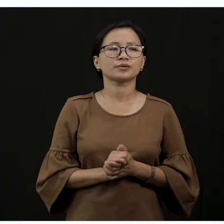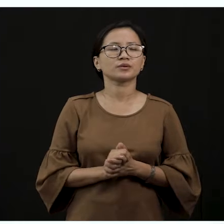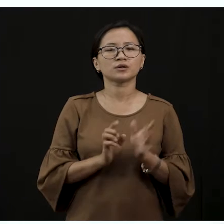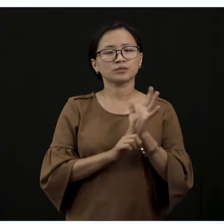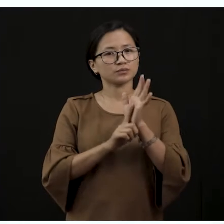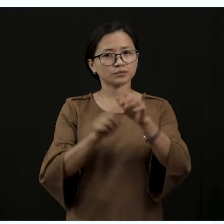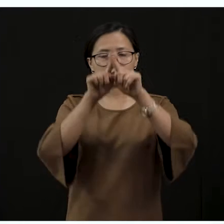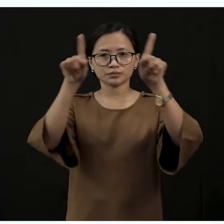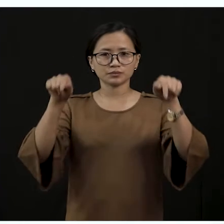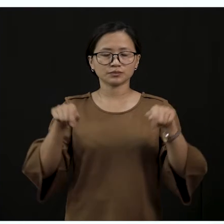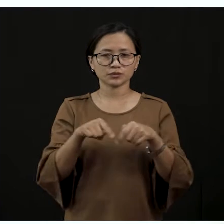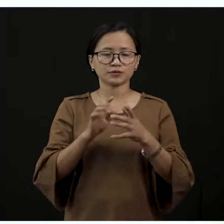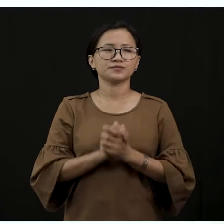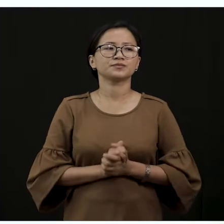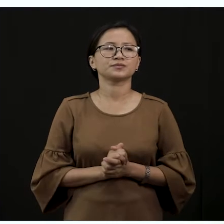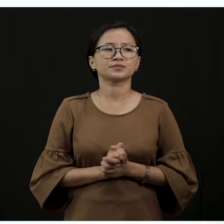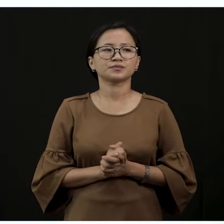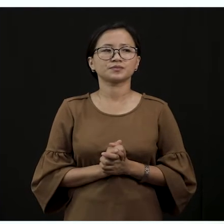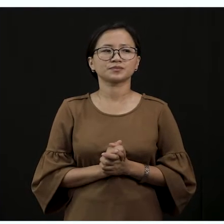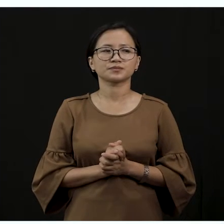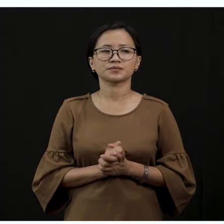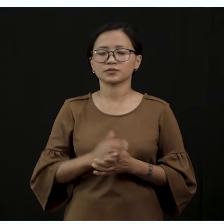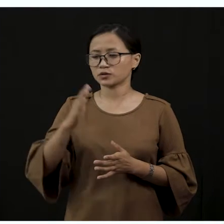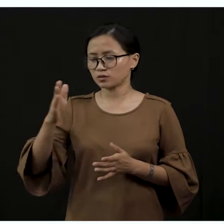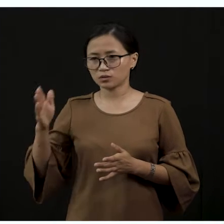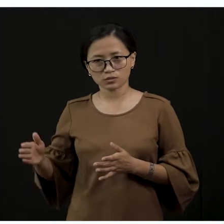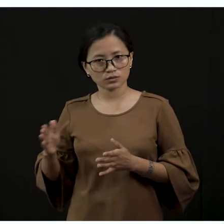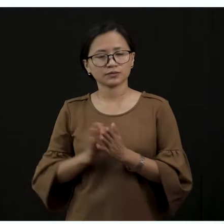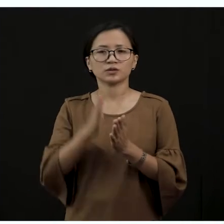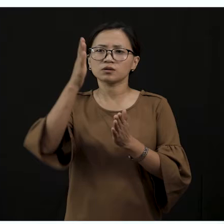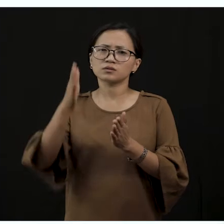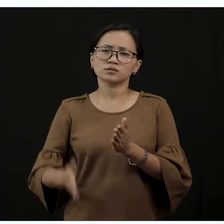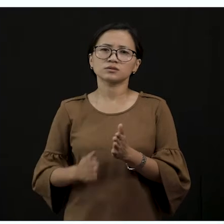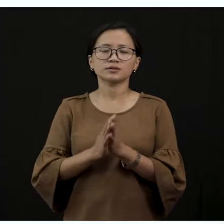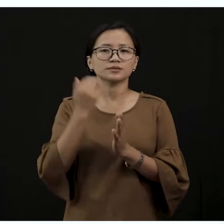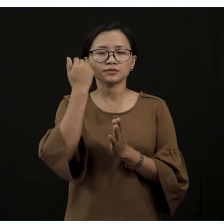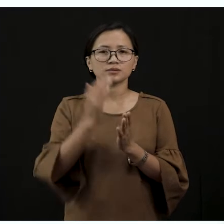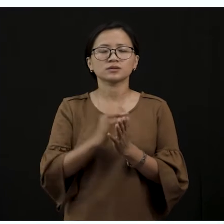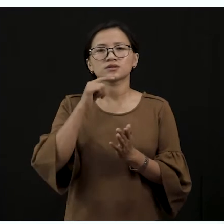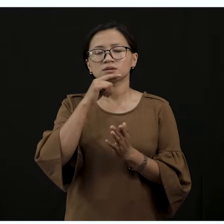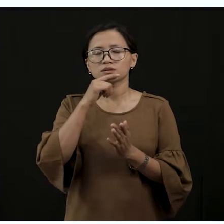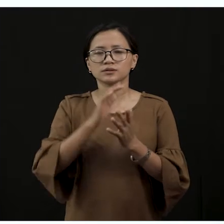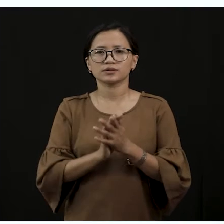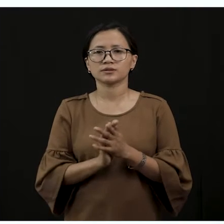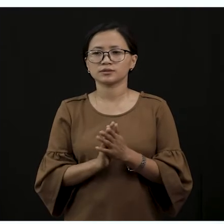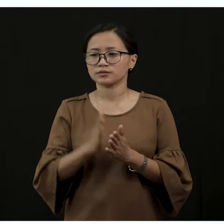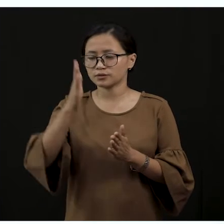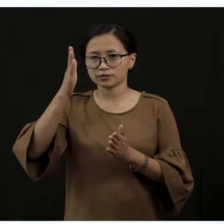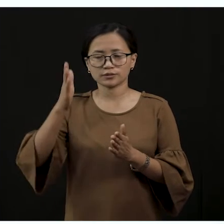the yellow color dots indicates the corners or vertices and the red color arrow